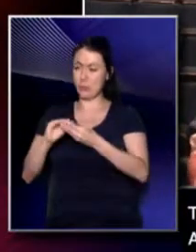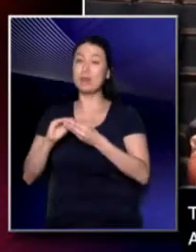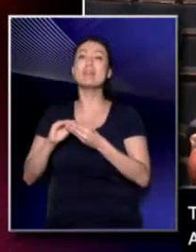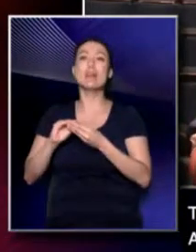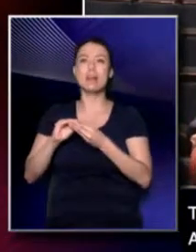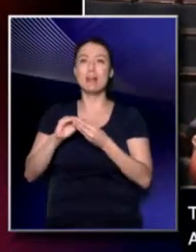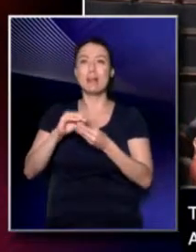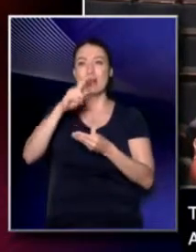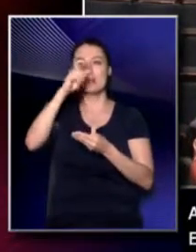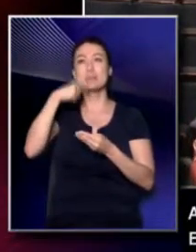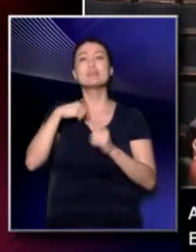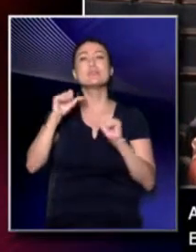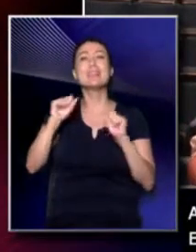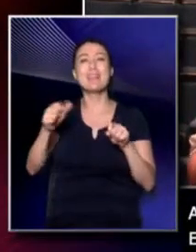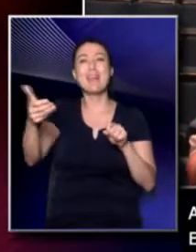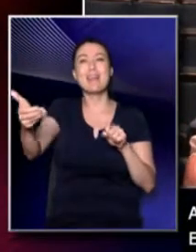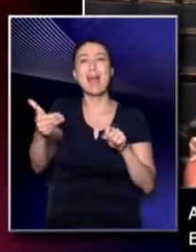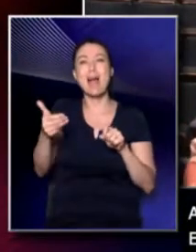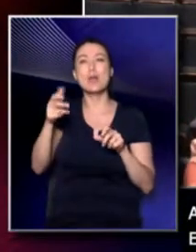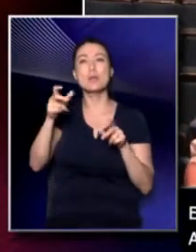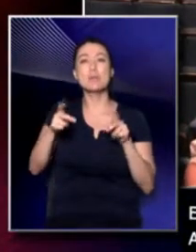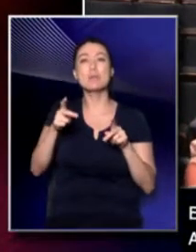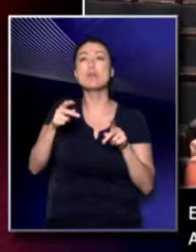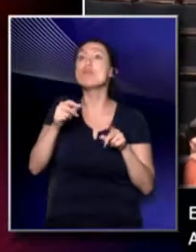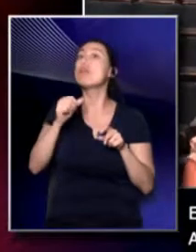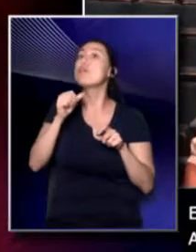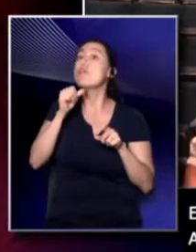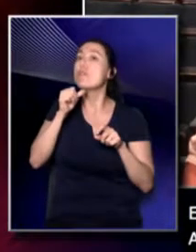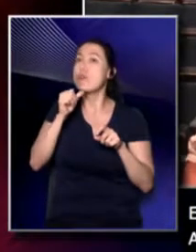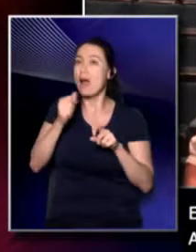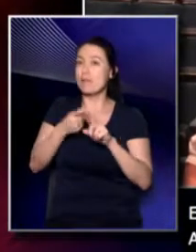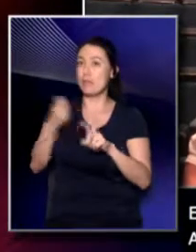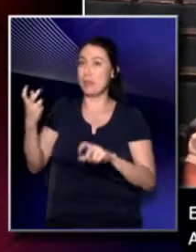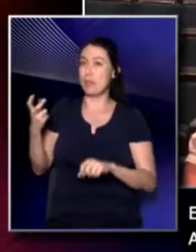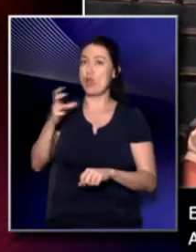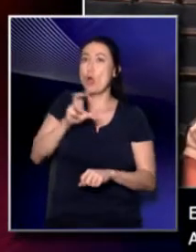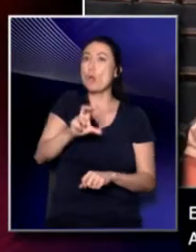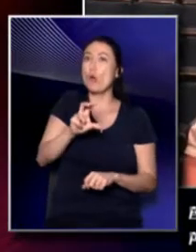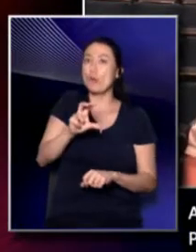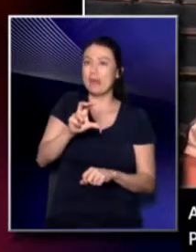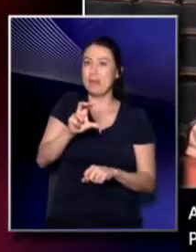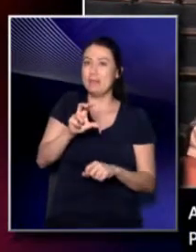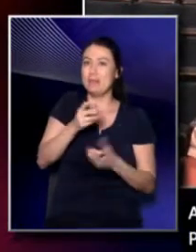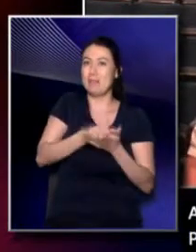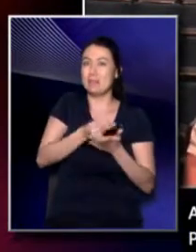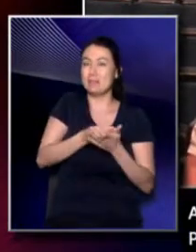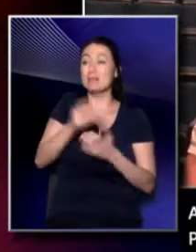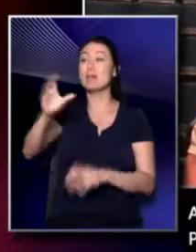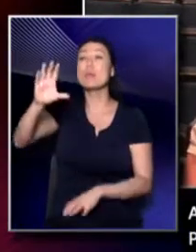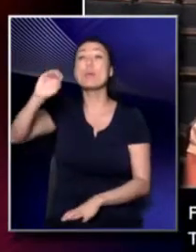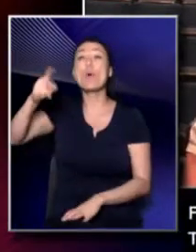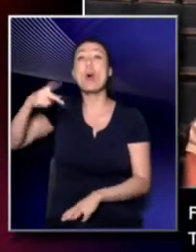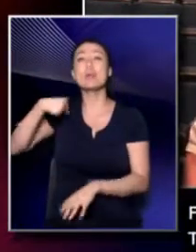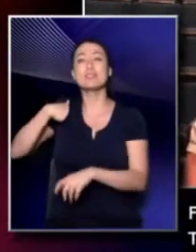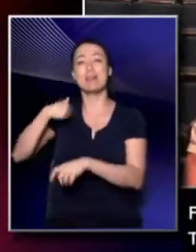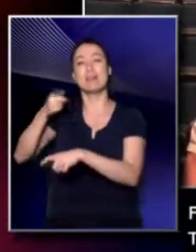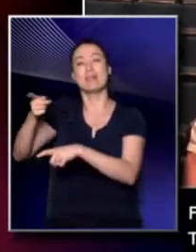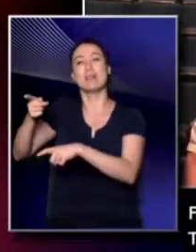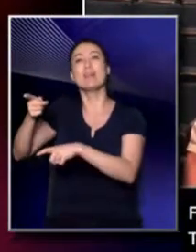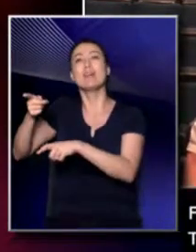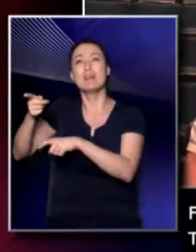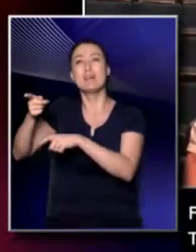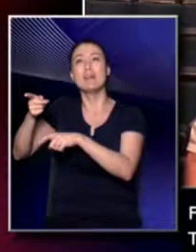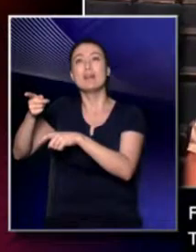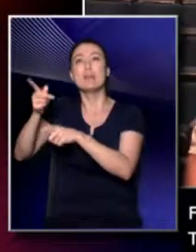we can hire people from non-appropriated funds. The cooperatives have a number of people that work for them, and we can fund people out of